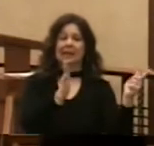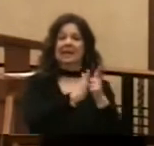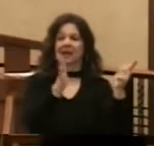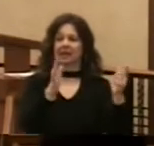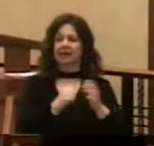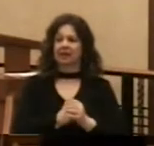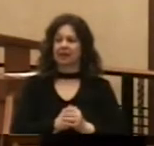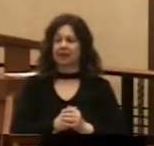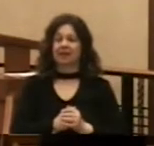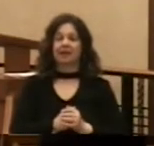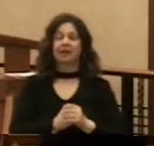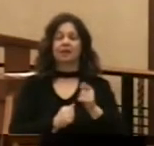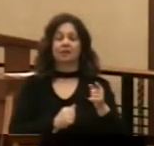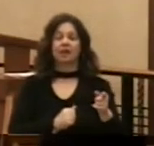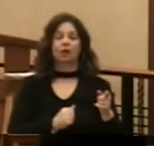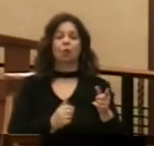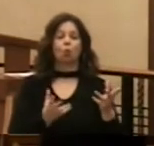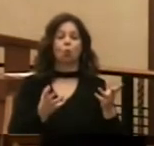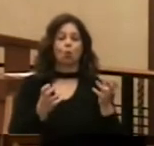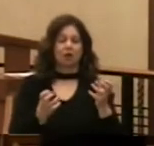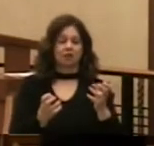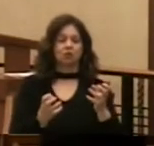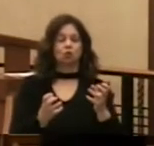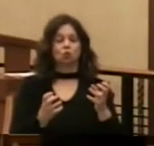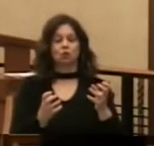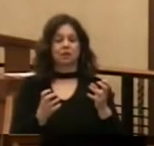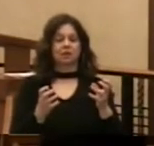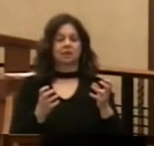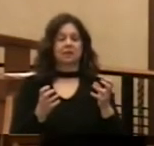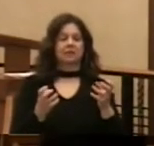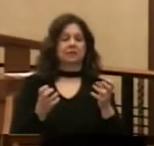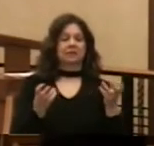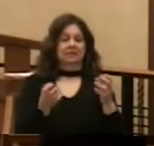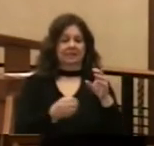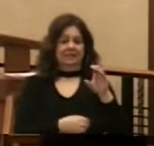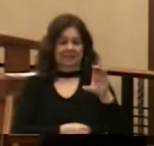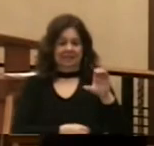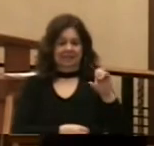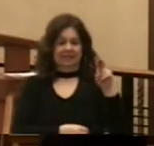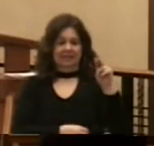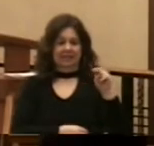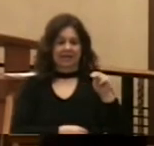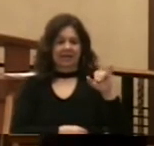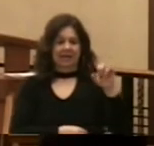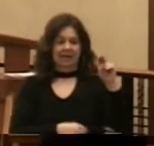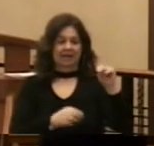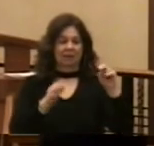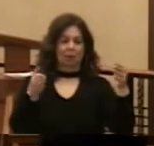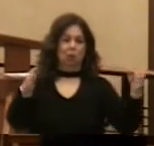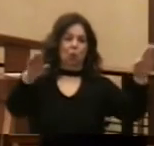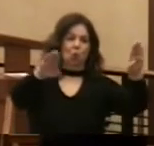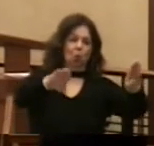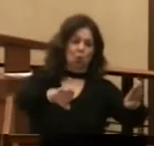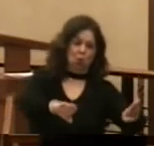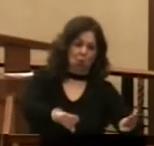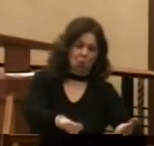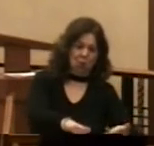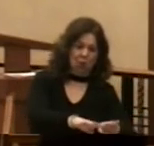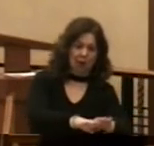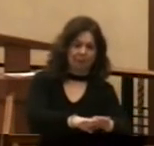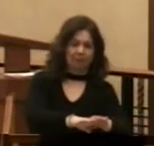to rappel down the steep edge of the canyon to a river that flows